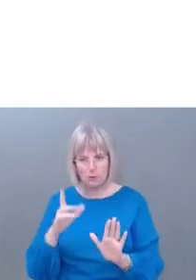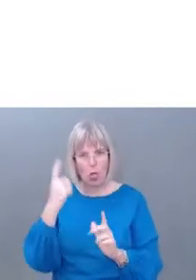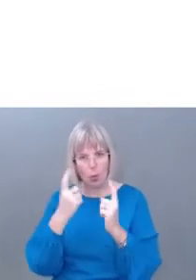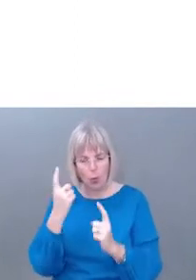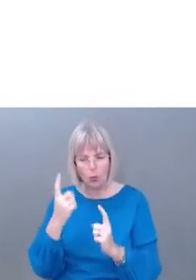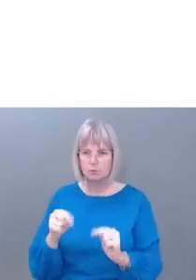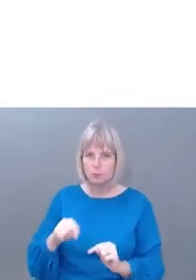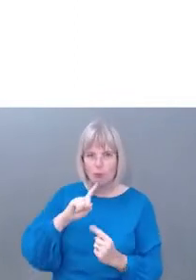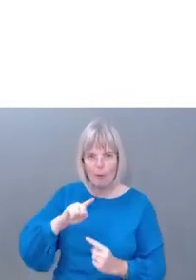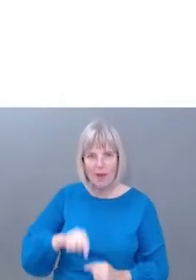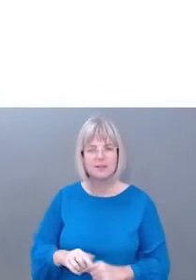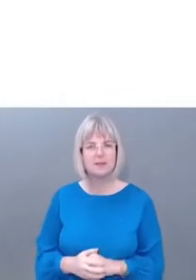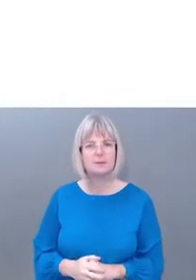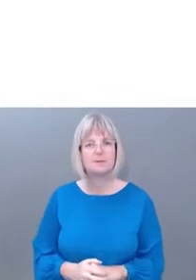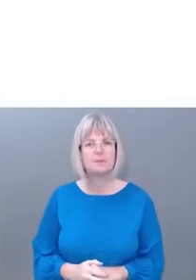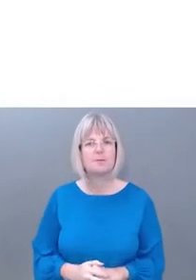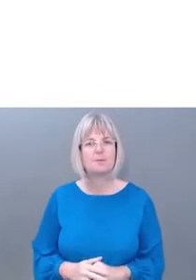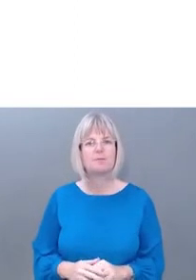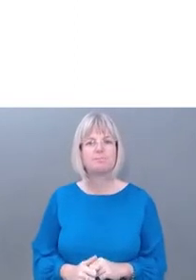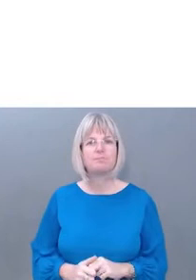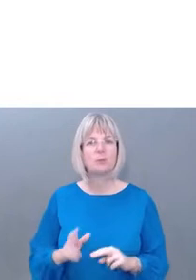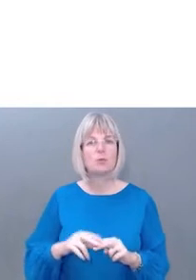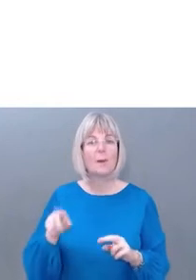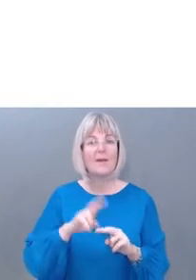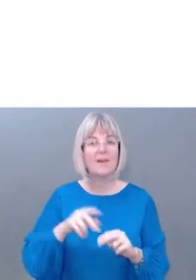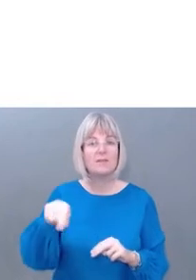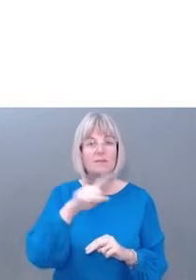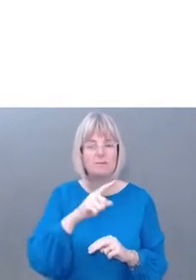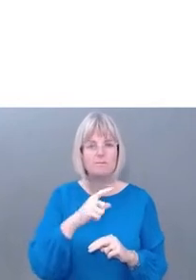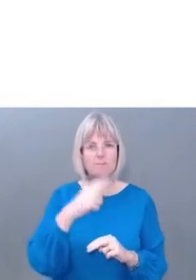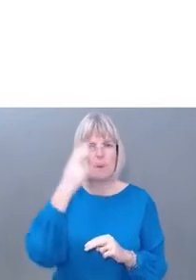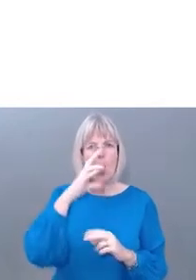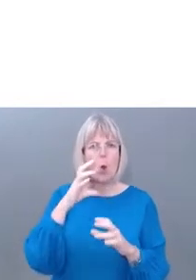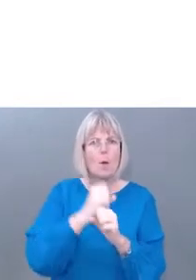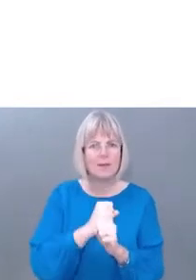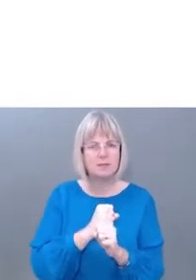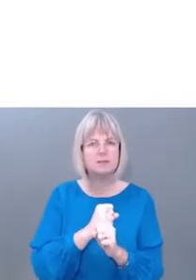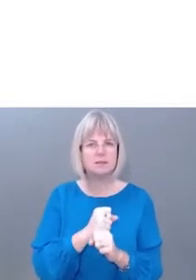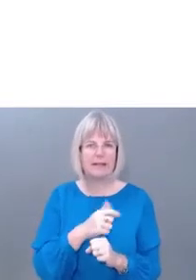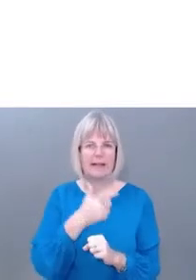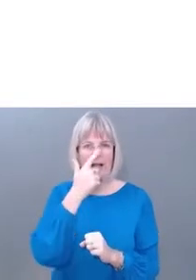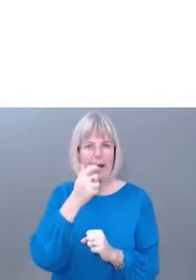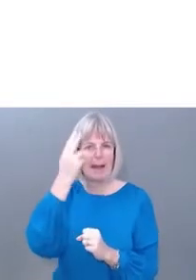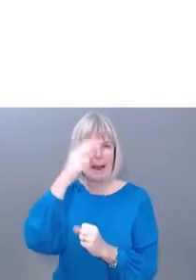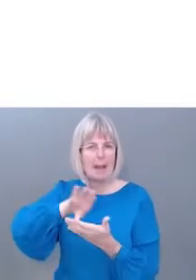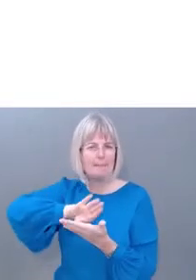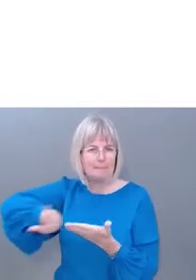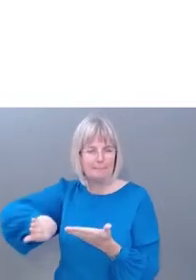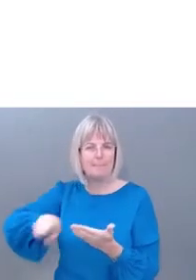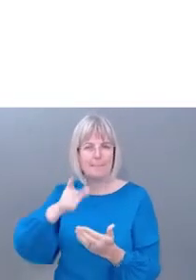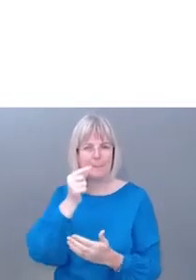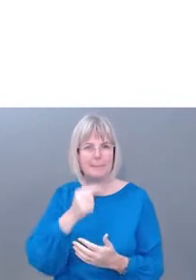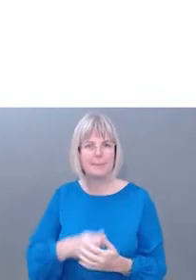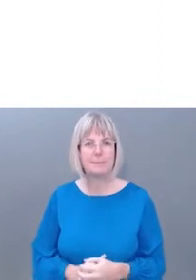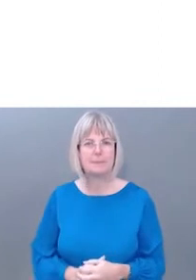want to be anonymous in your question or your comment, then please use that option as you put it into Slido. The other thing for Slido is if we've